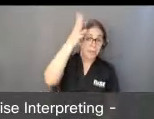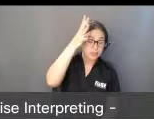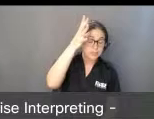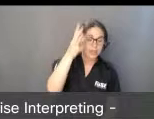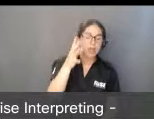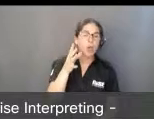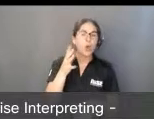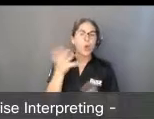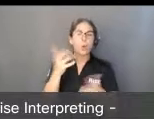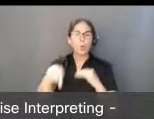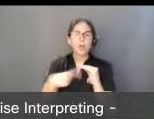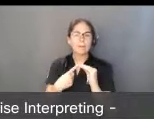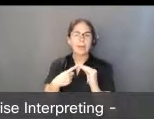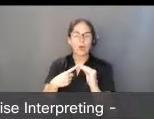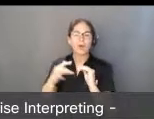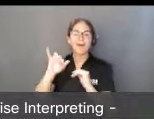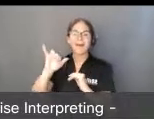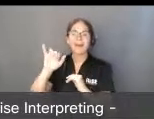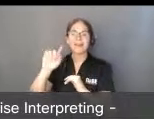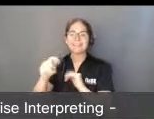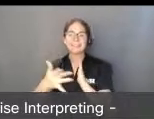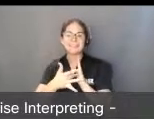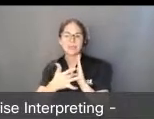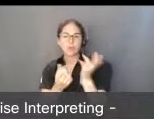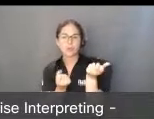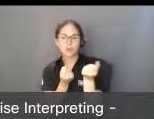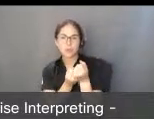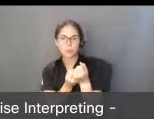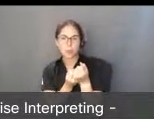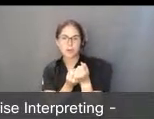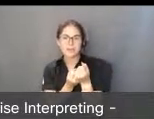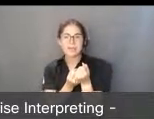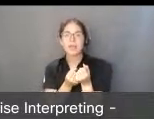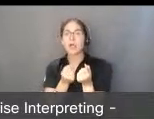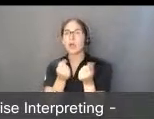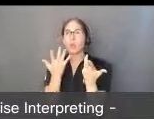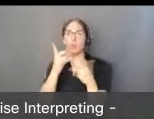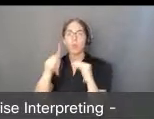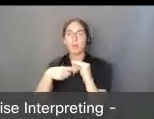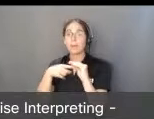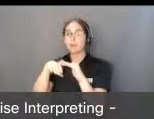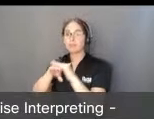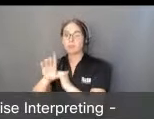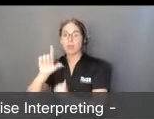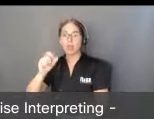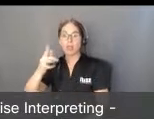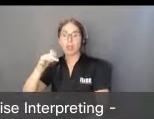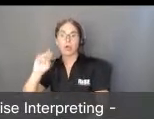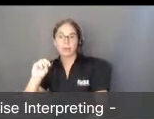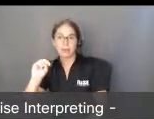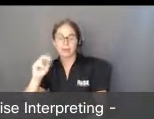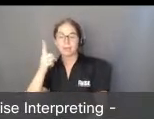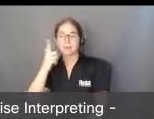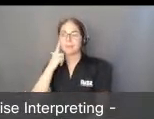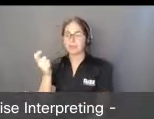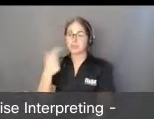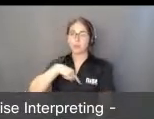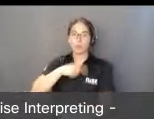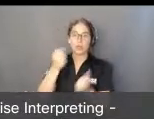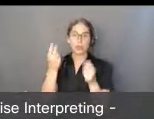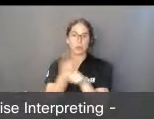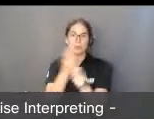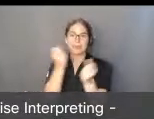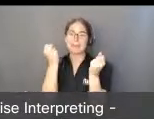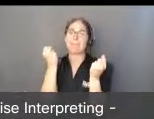we're going to be asking folks to log in, and it's not just logging in, it's the middle of assignments. There's a number of platforms that we're using that we experienced during